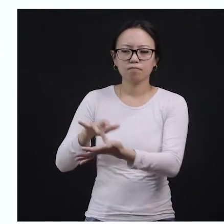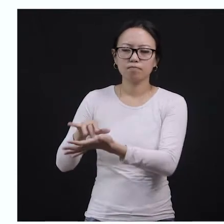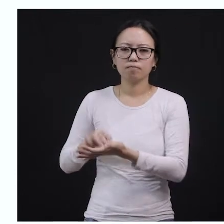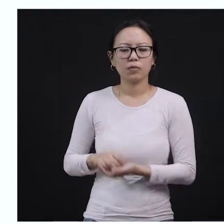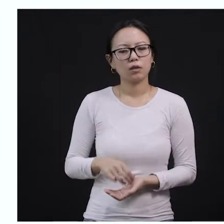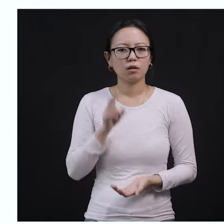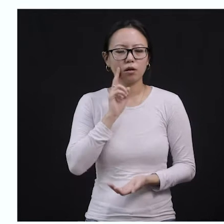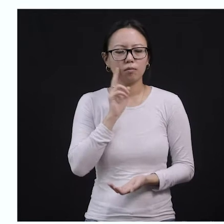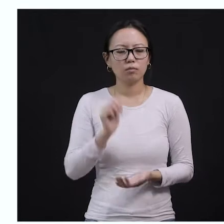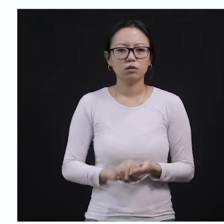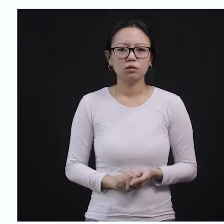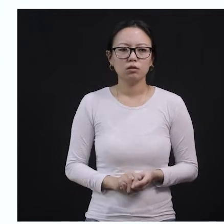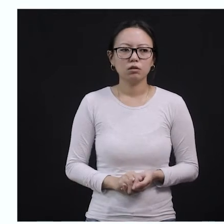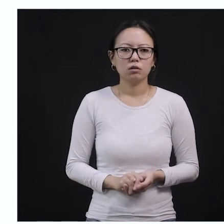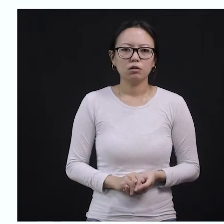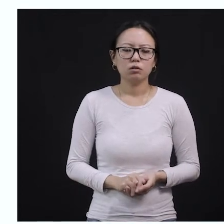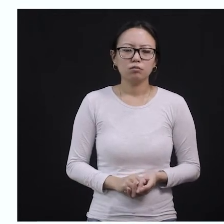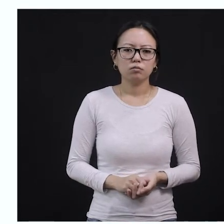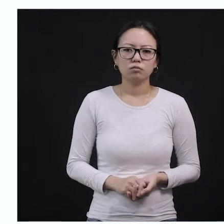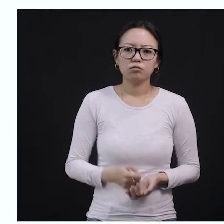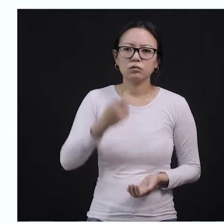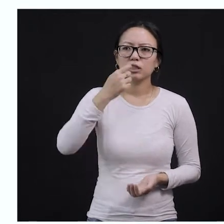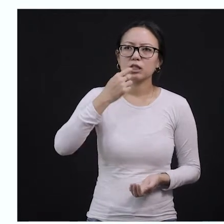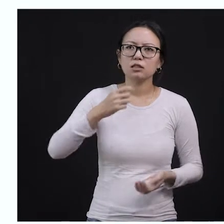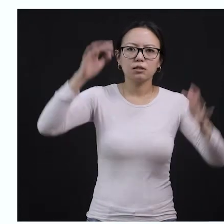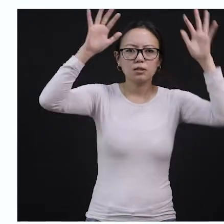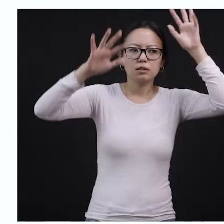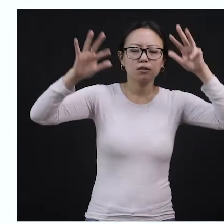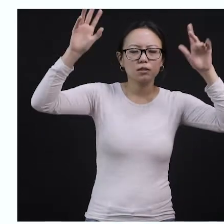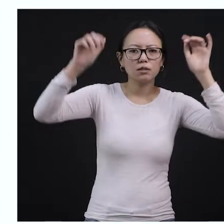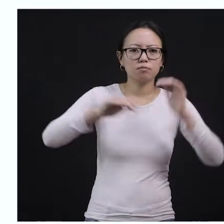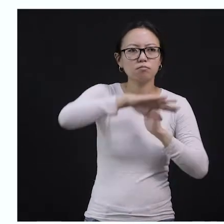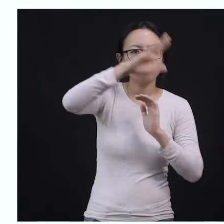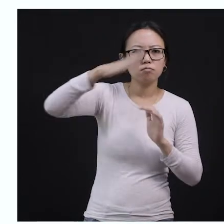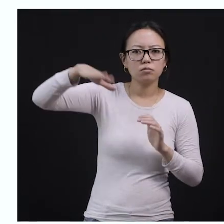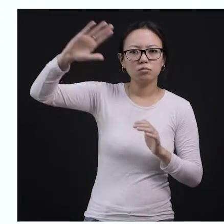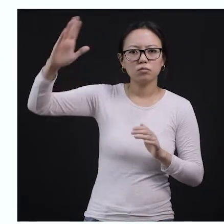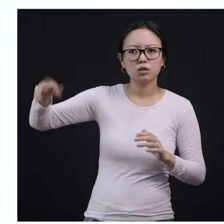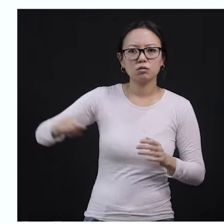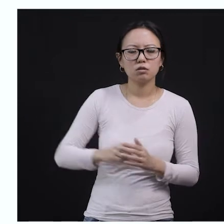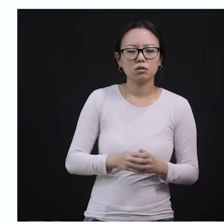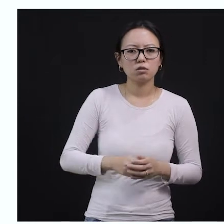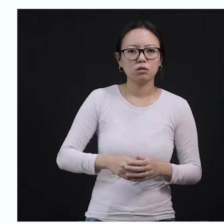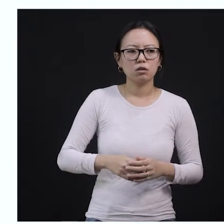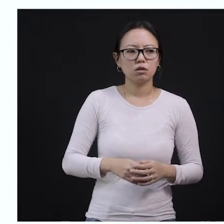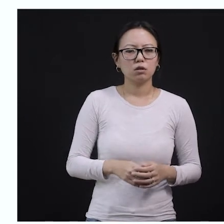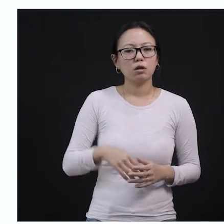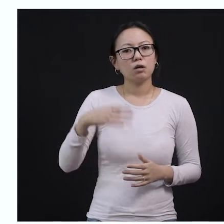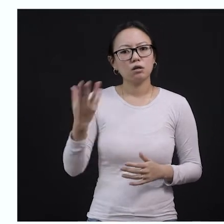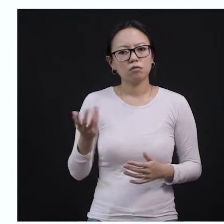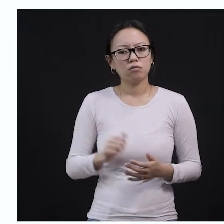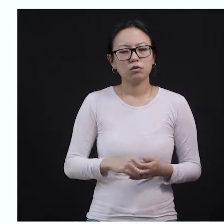the snow, they falls down from the mountains, and when they're doing that, they used to cause